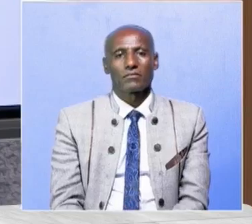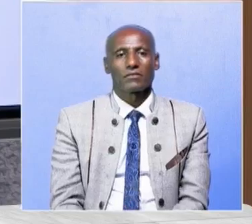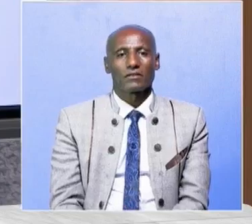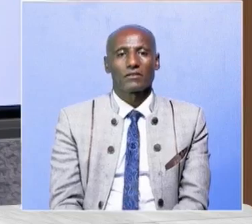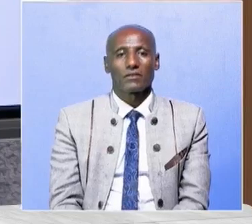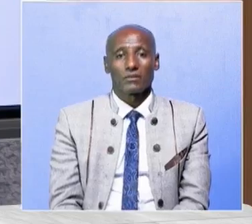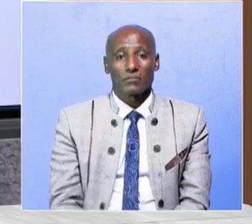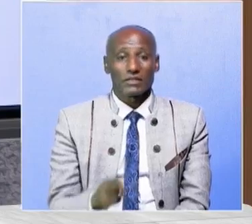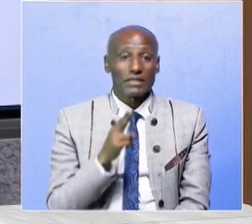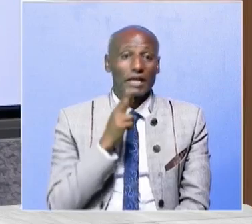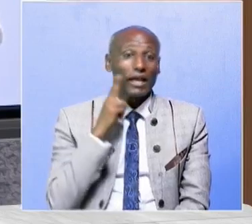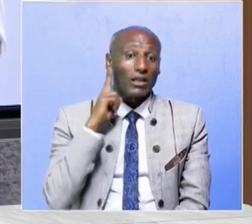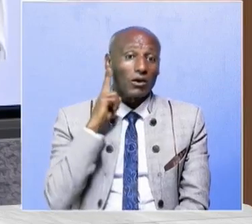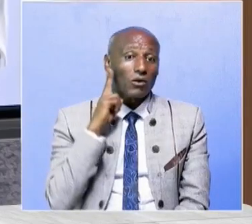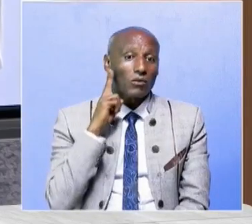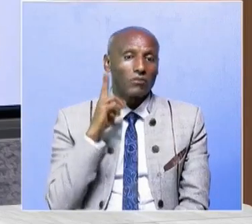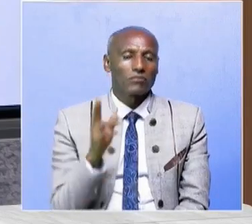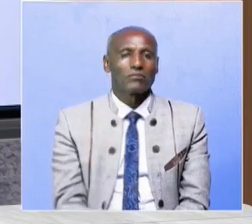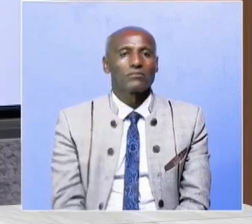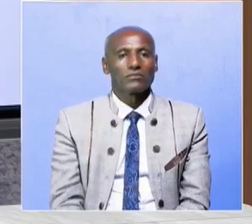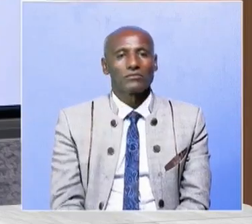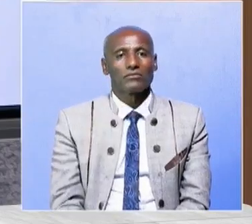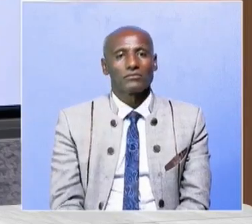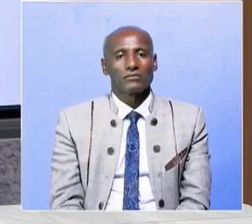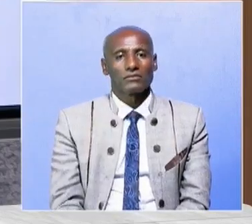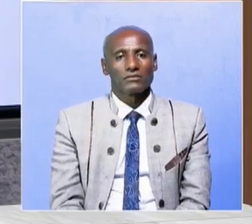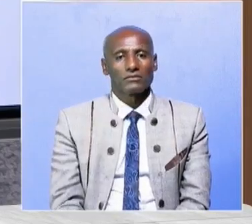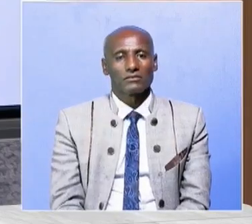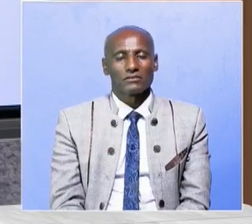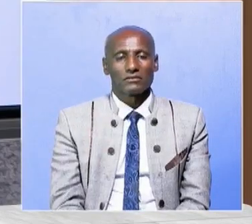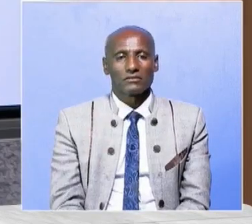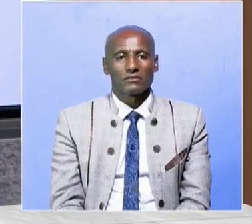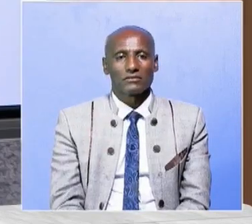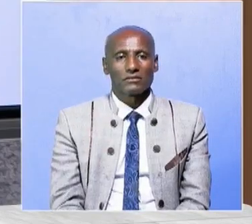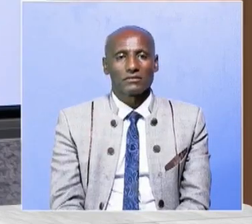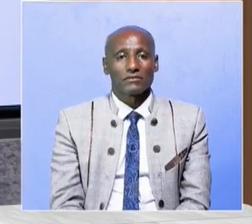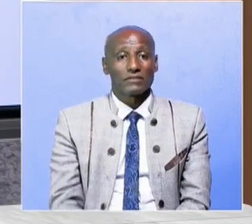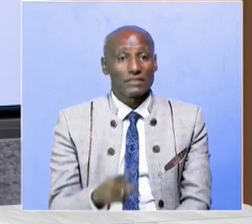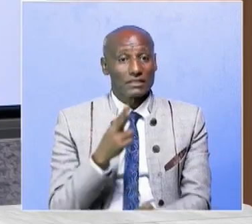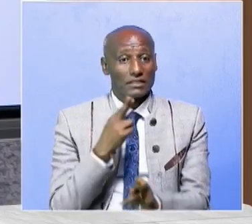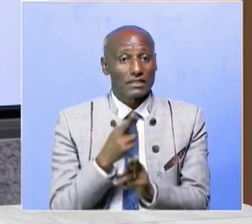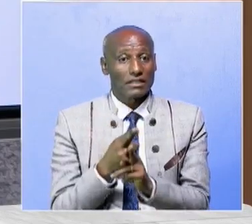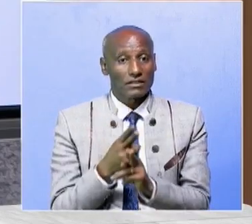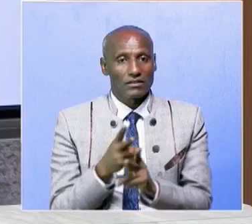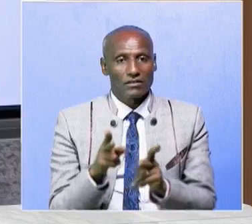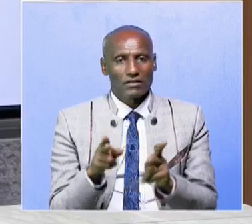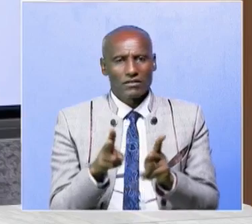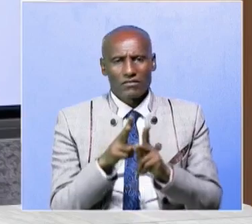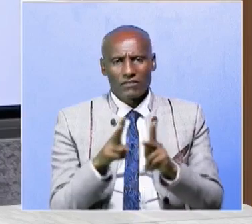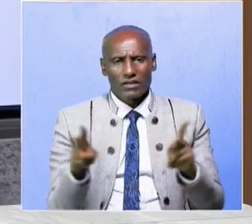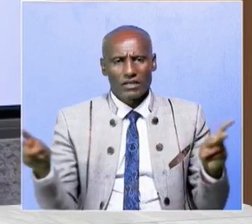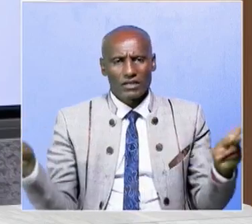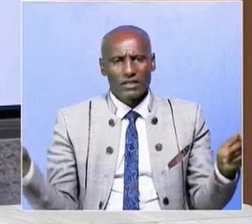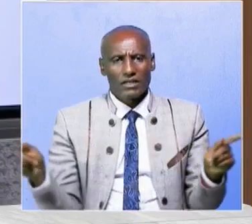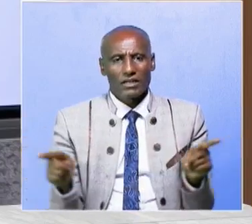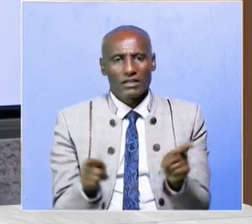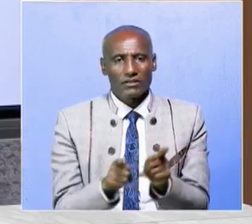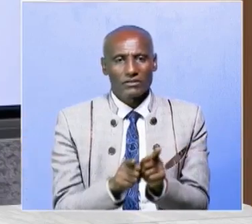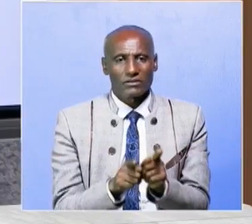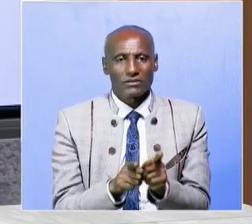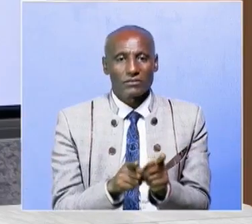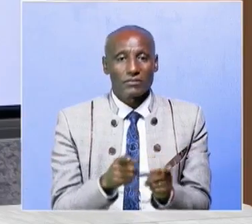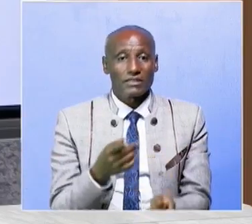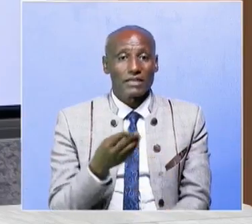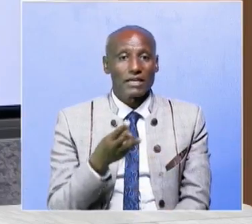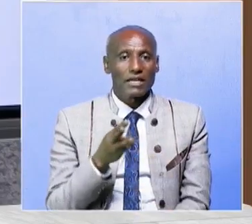say hello. So, or if it's really someone who's really close to you, you could say hey or